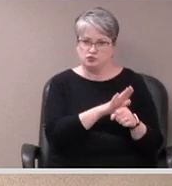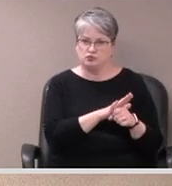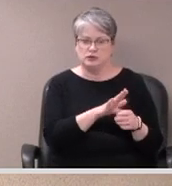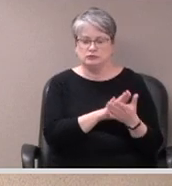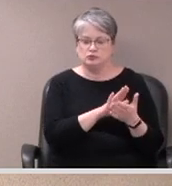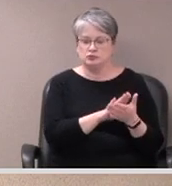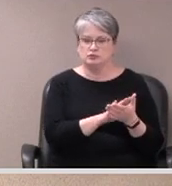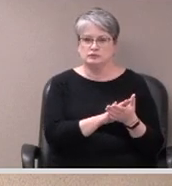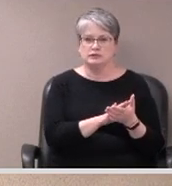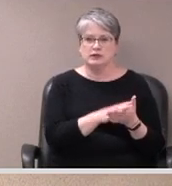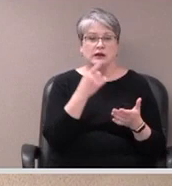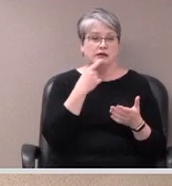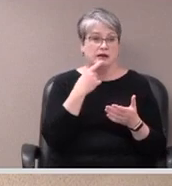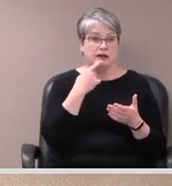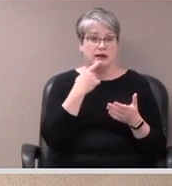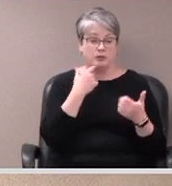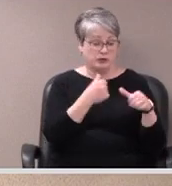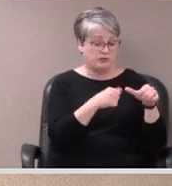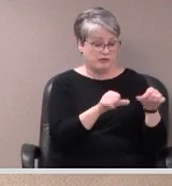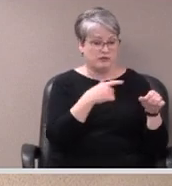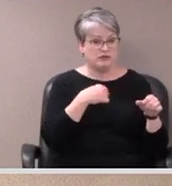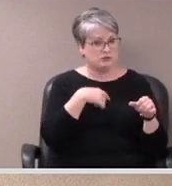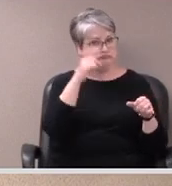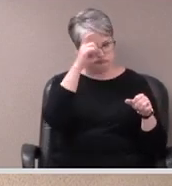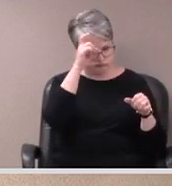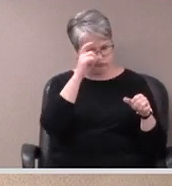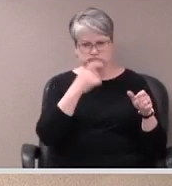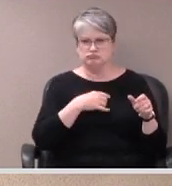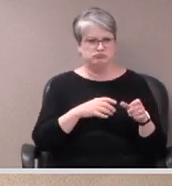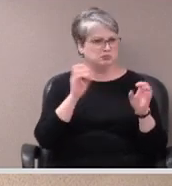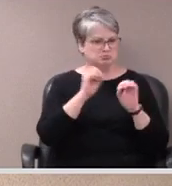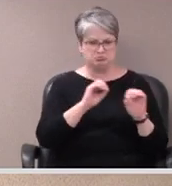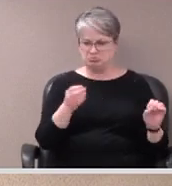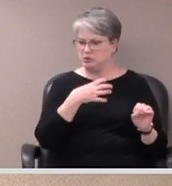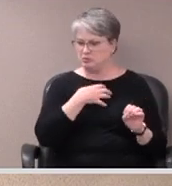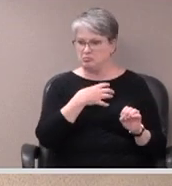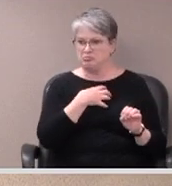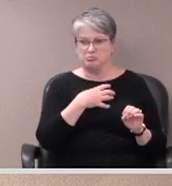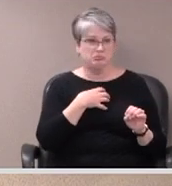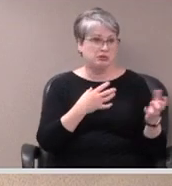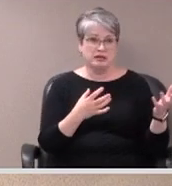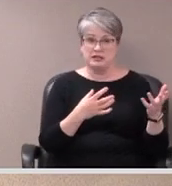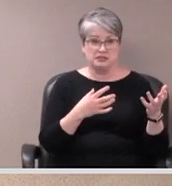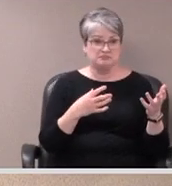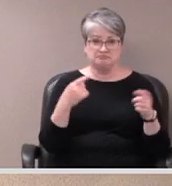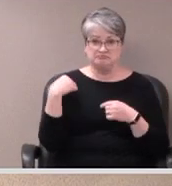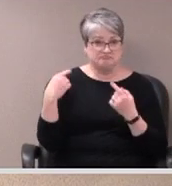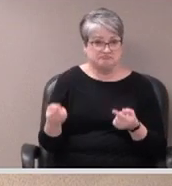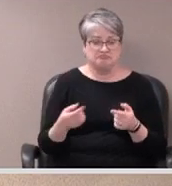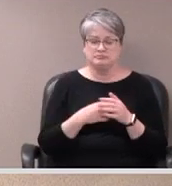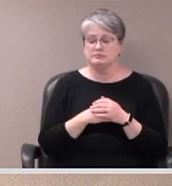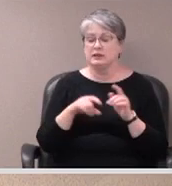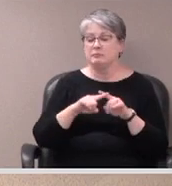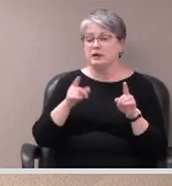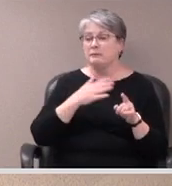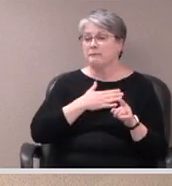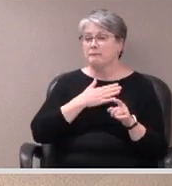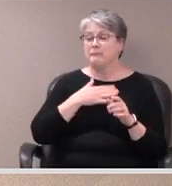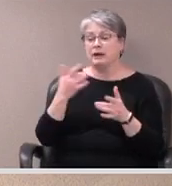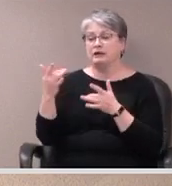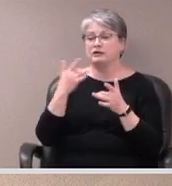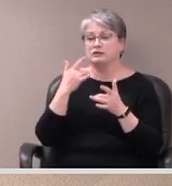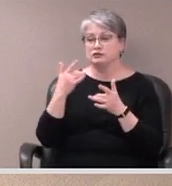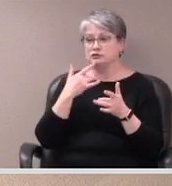have invested wisely. I don't think anyone has ever complained anywhere along the line, but my concern